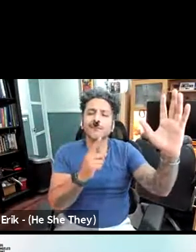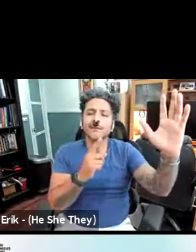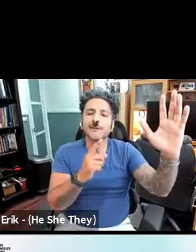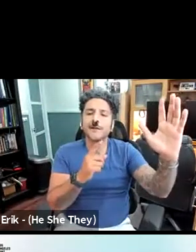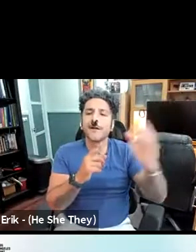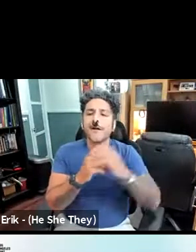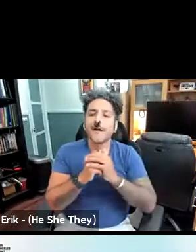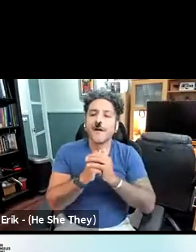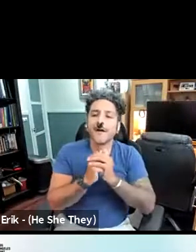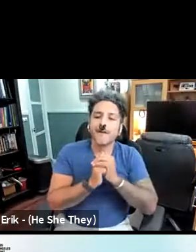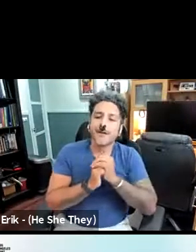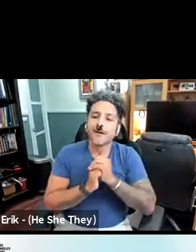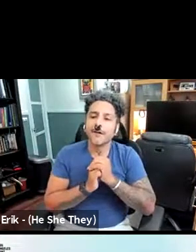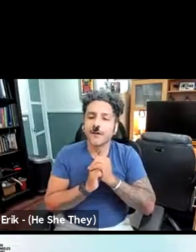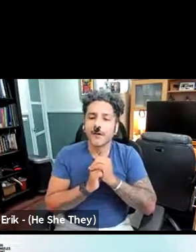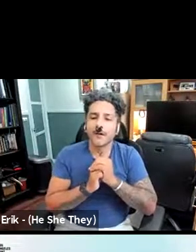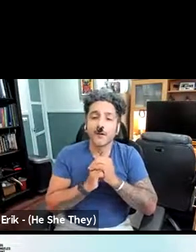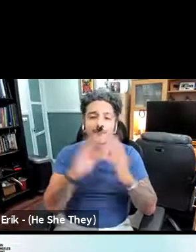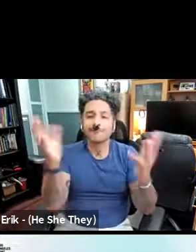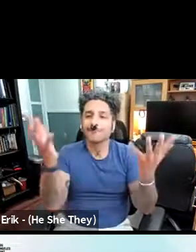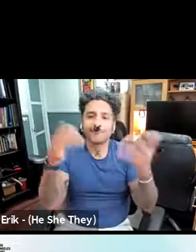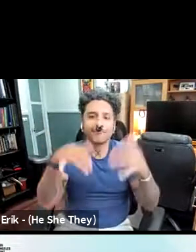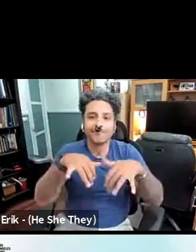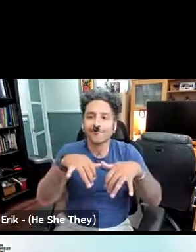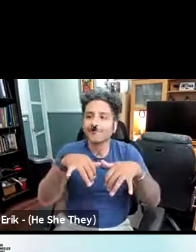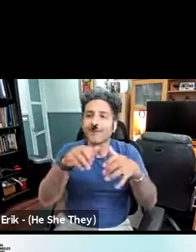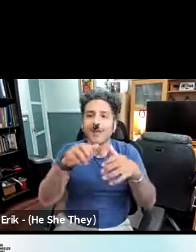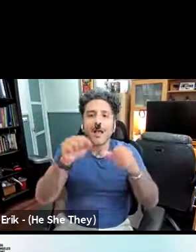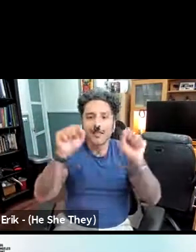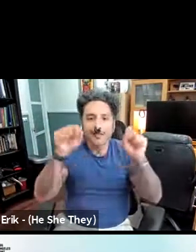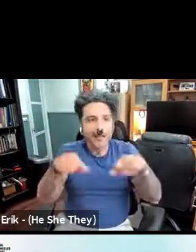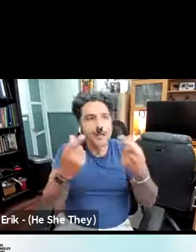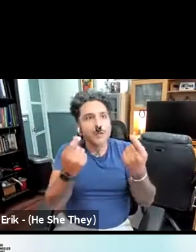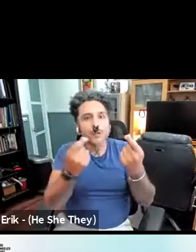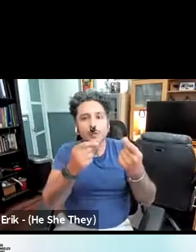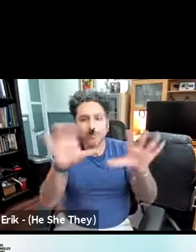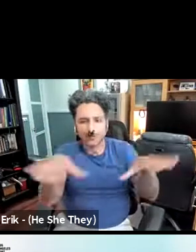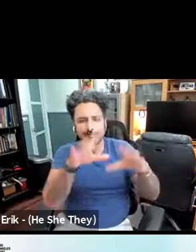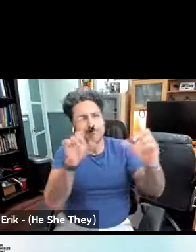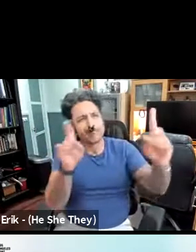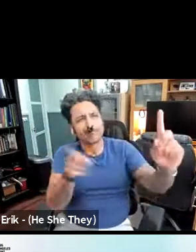of the possibilities. Yeah.